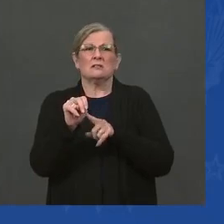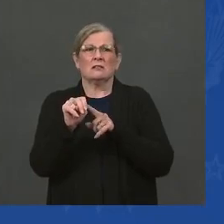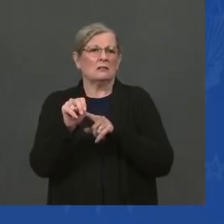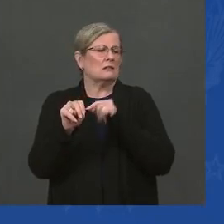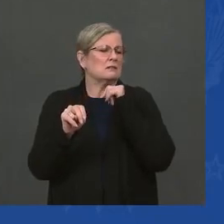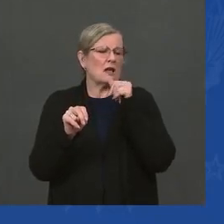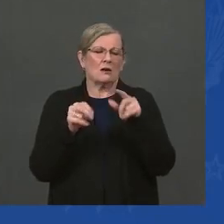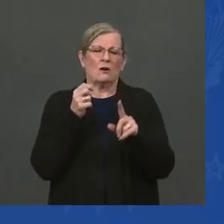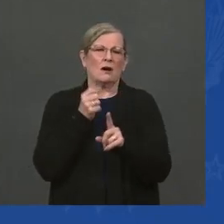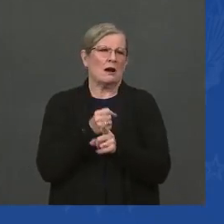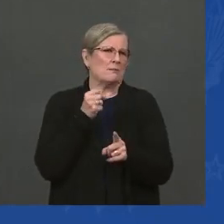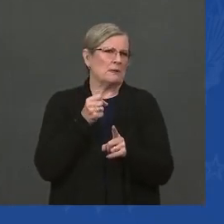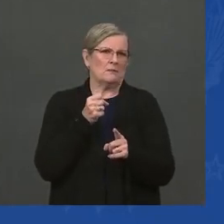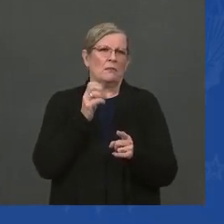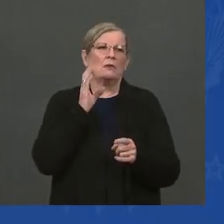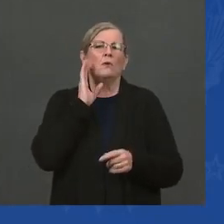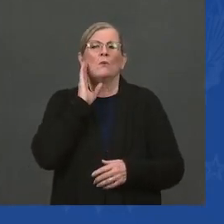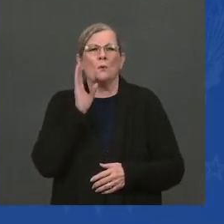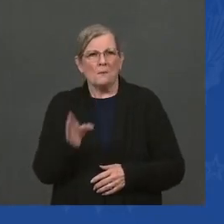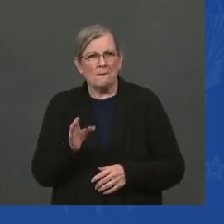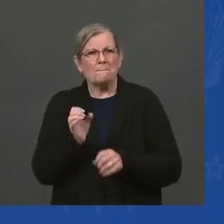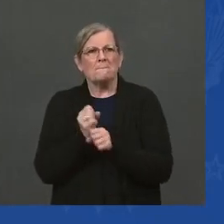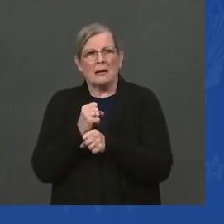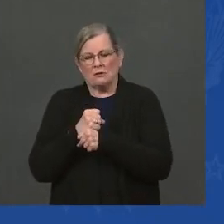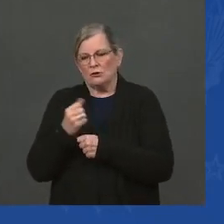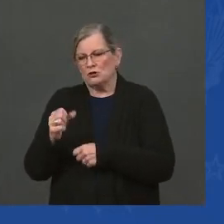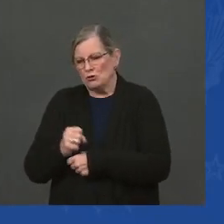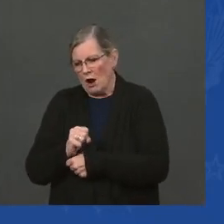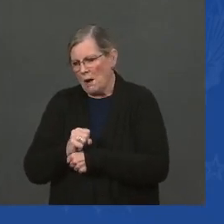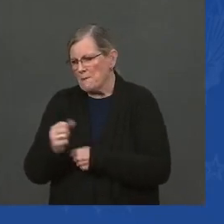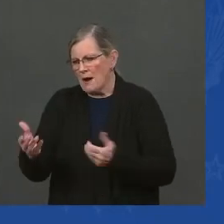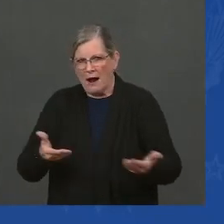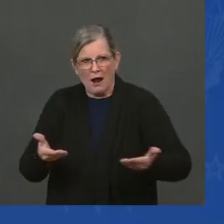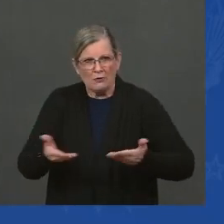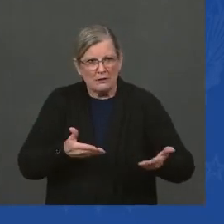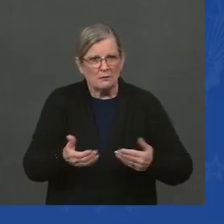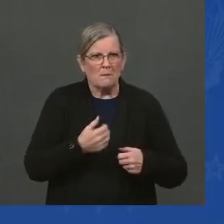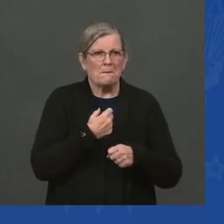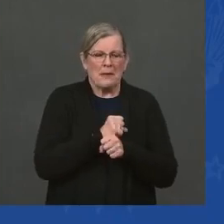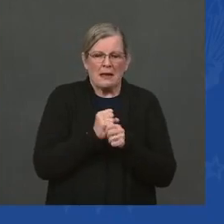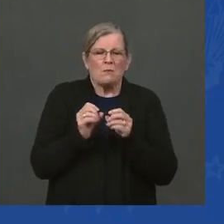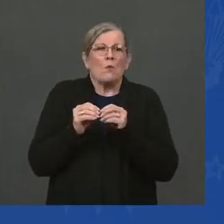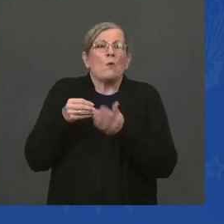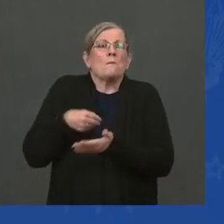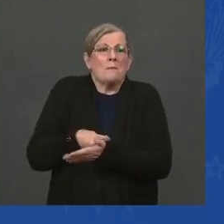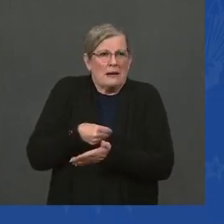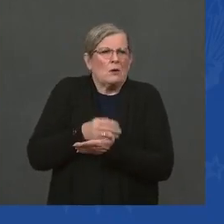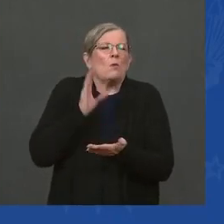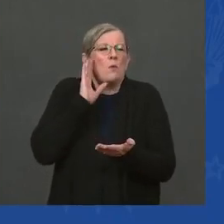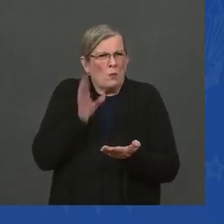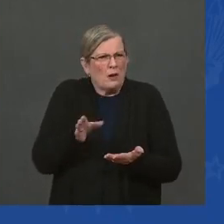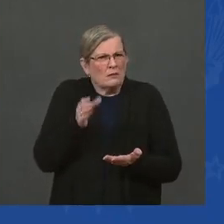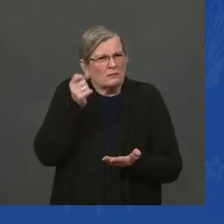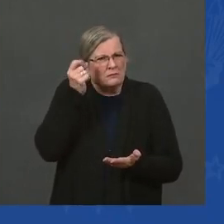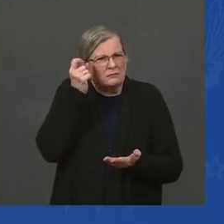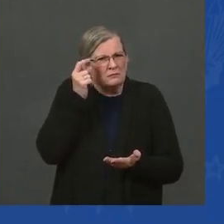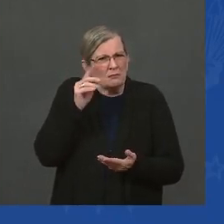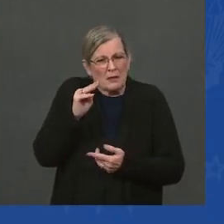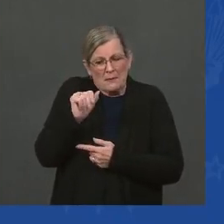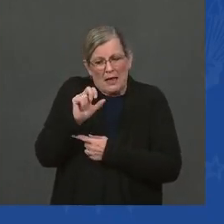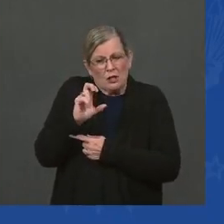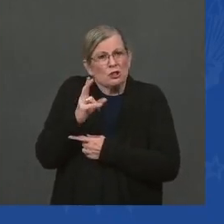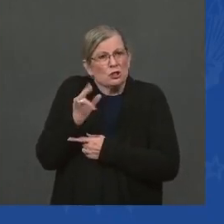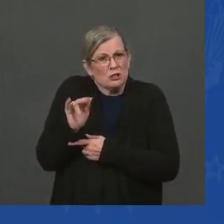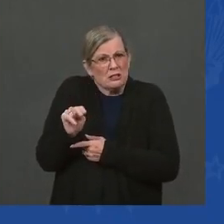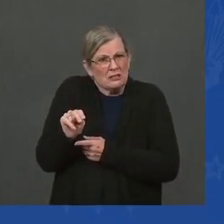cetera. And so I think that I understand that Joe is looking for the precise detail to make sure